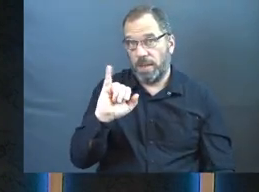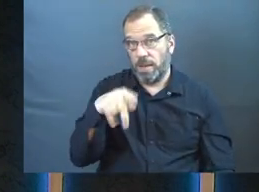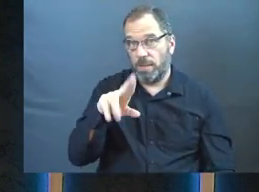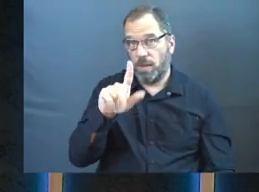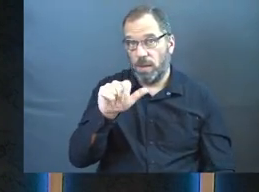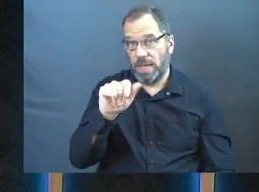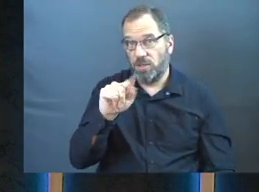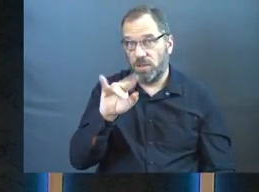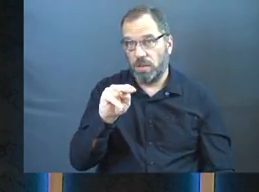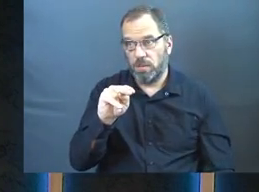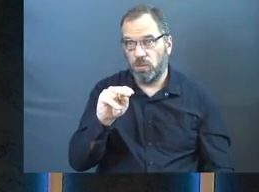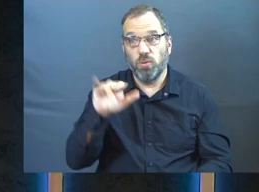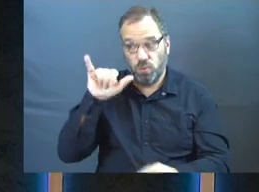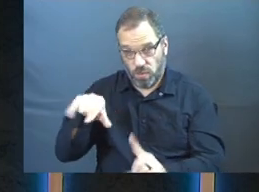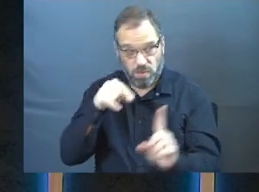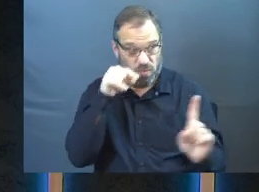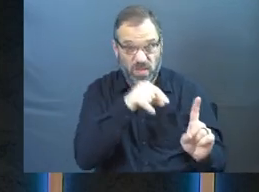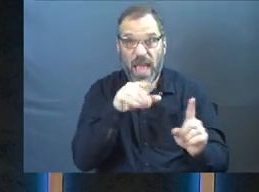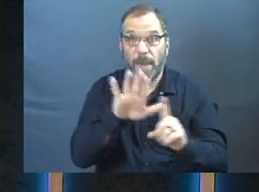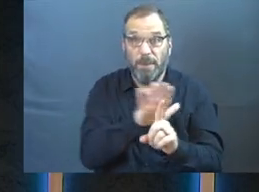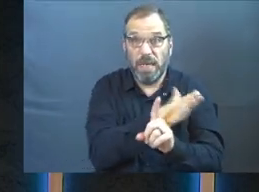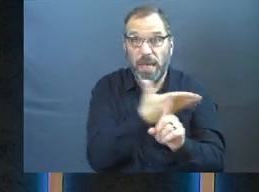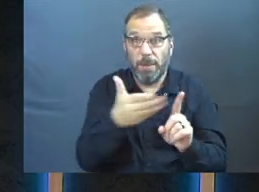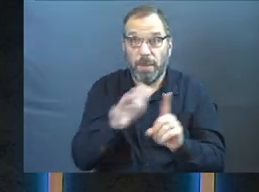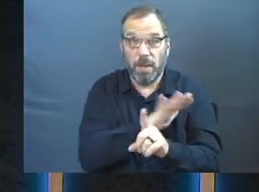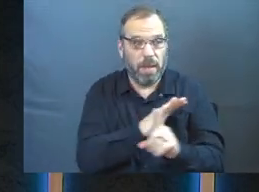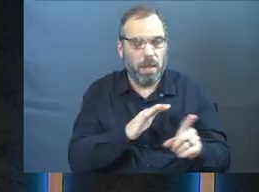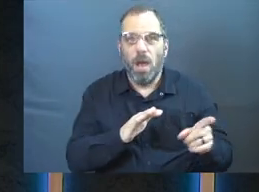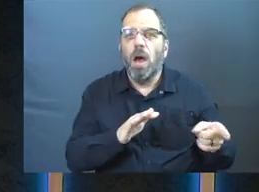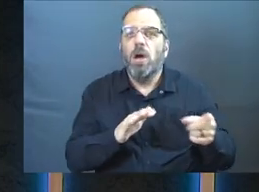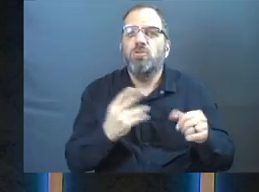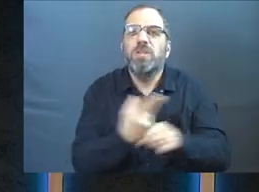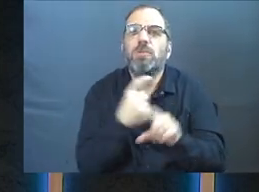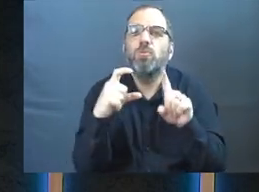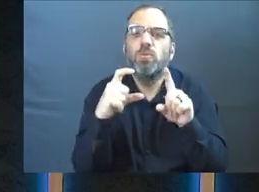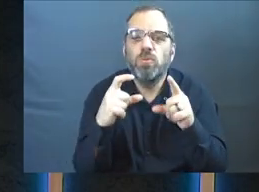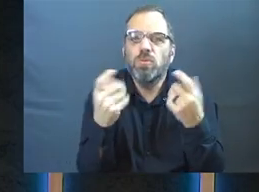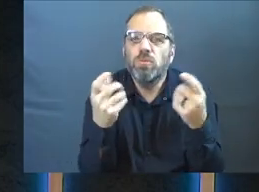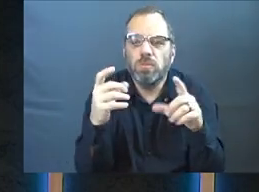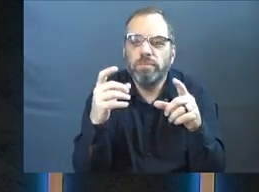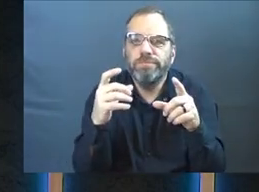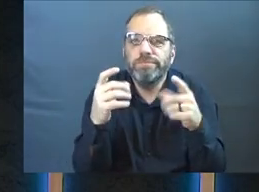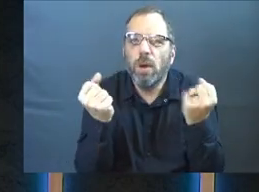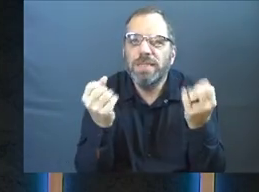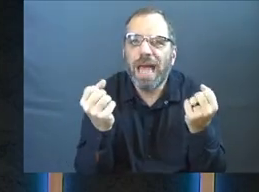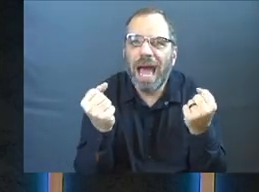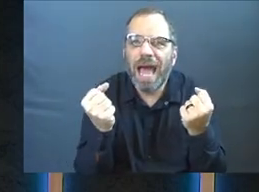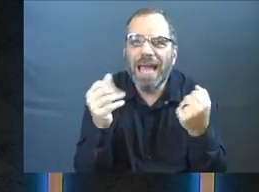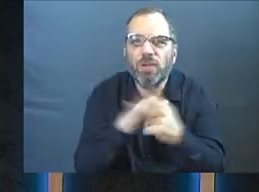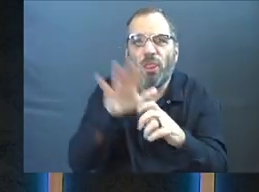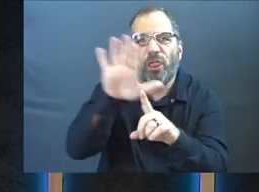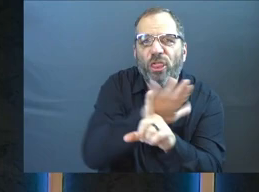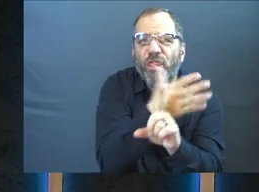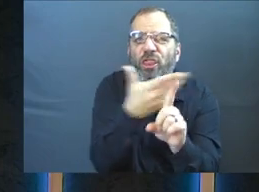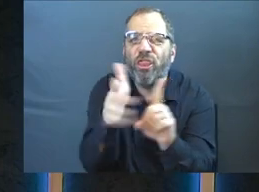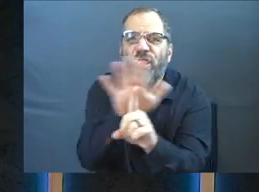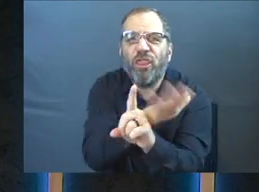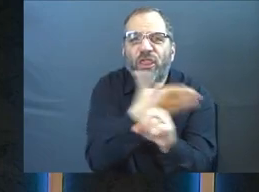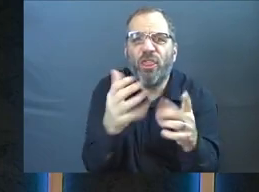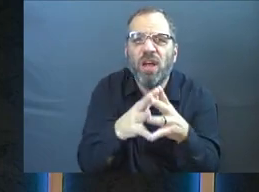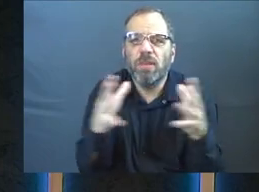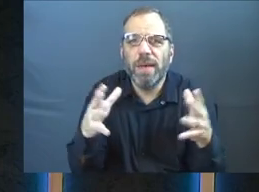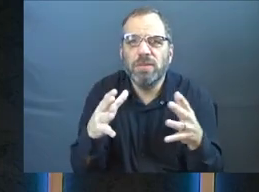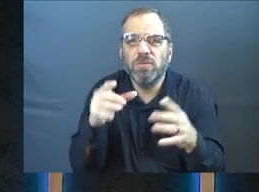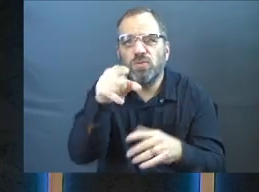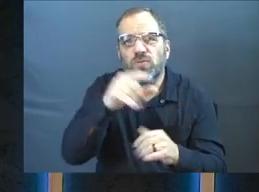they manipulate? Right? Do they use words of flattery over and over and over again, way too